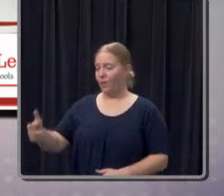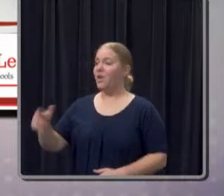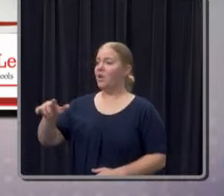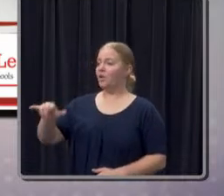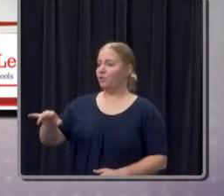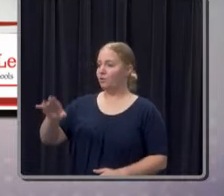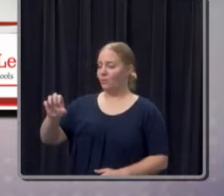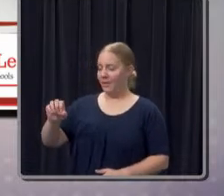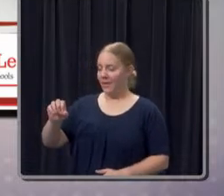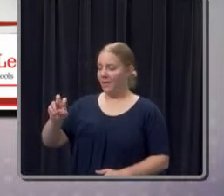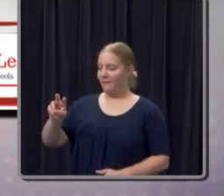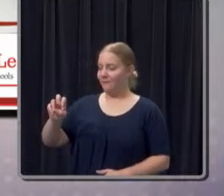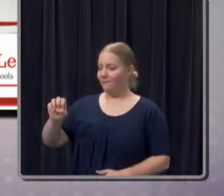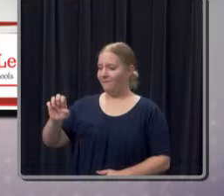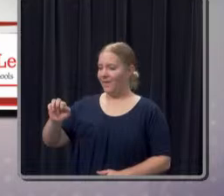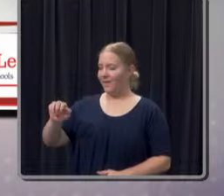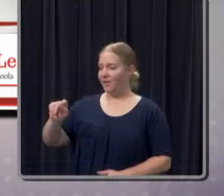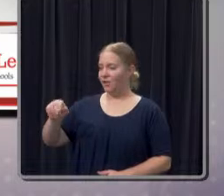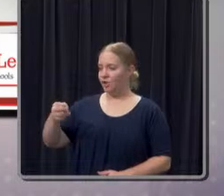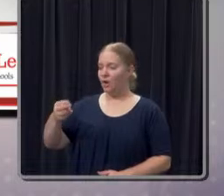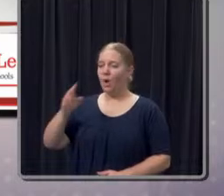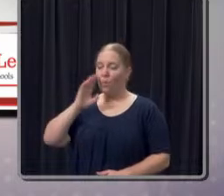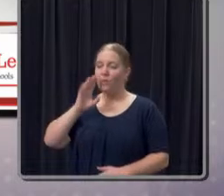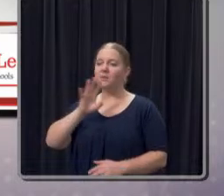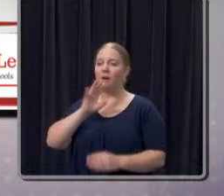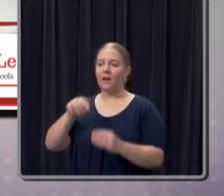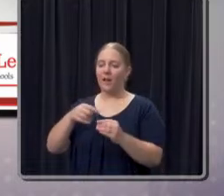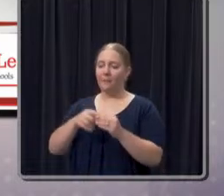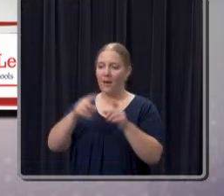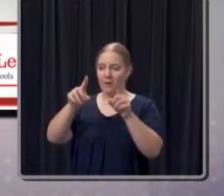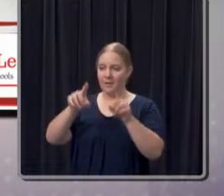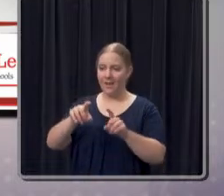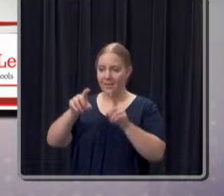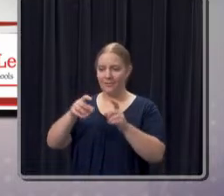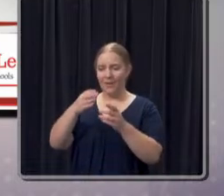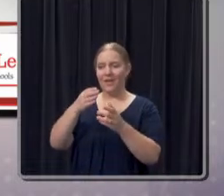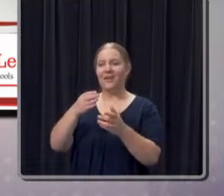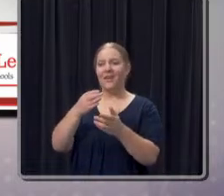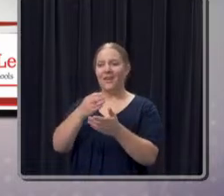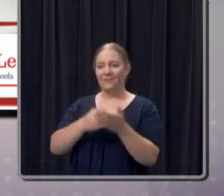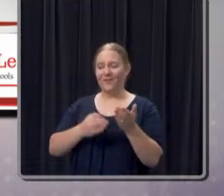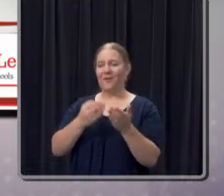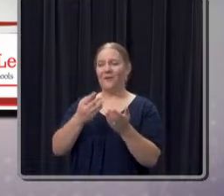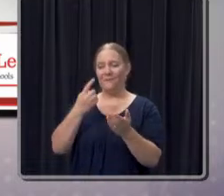Veach, and Dr. Veach will highlight some assessment features for this school year.